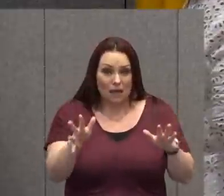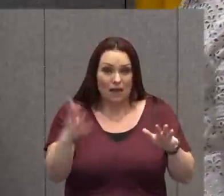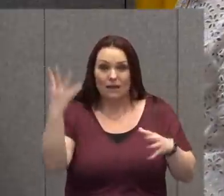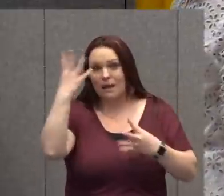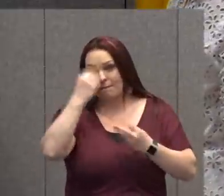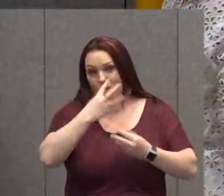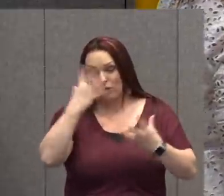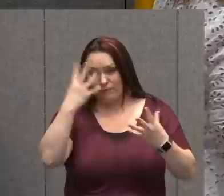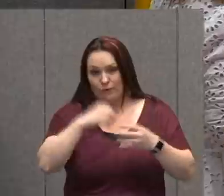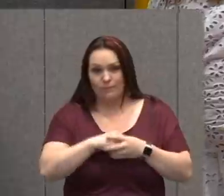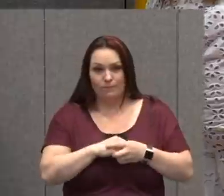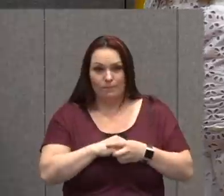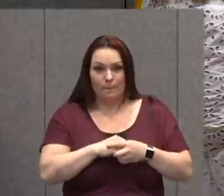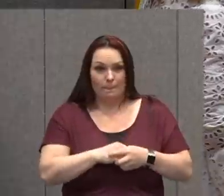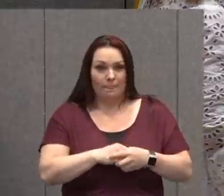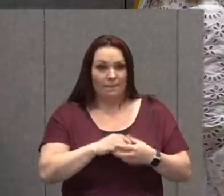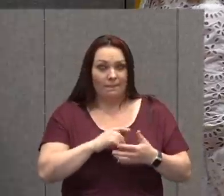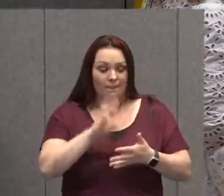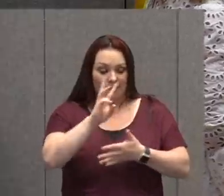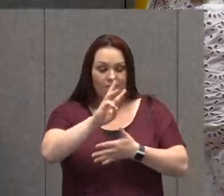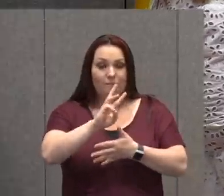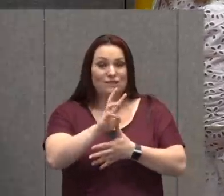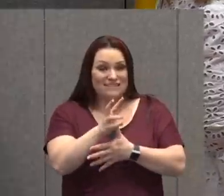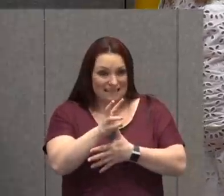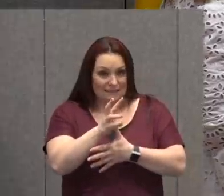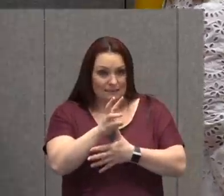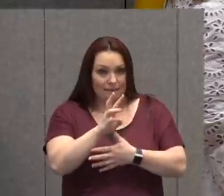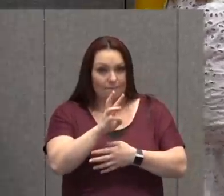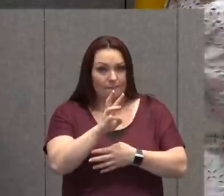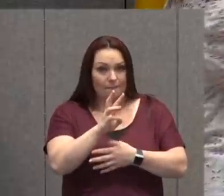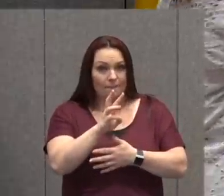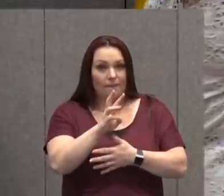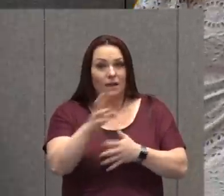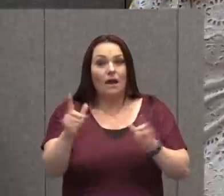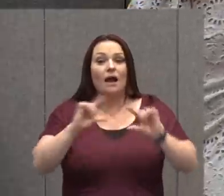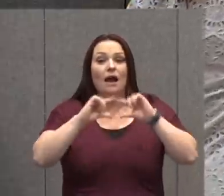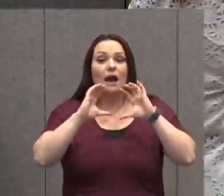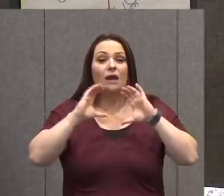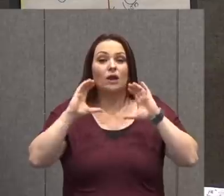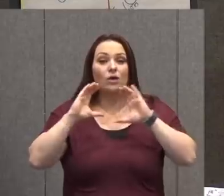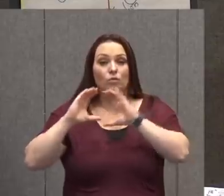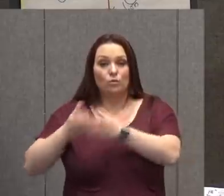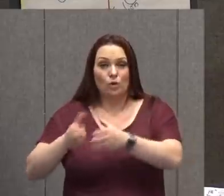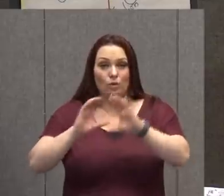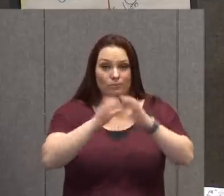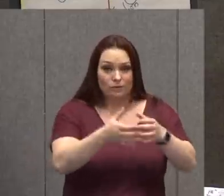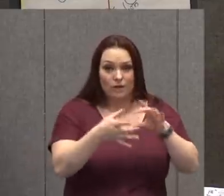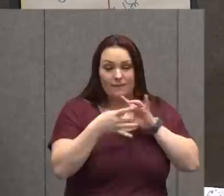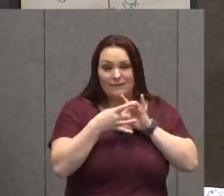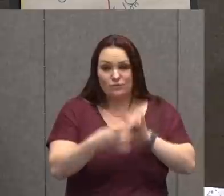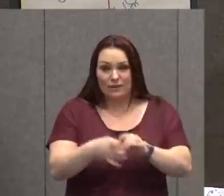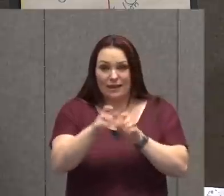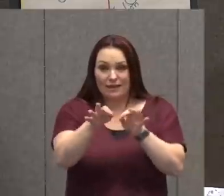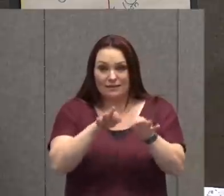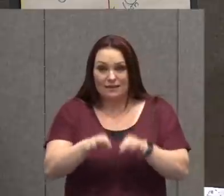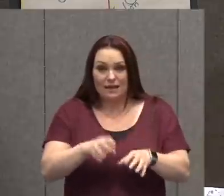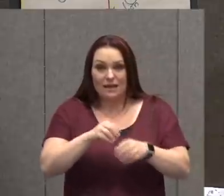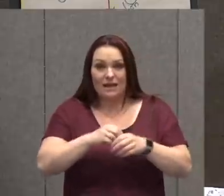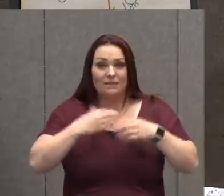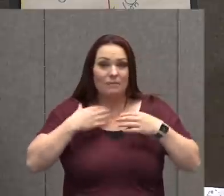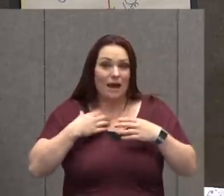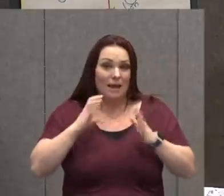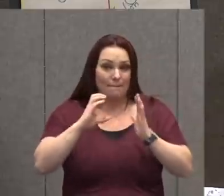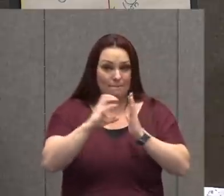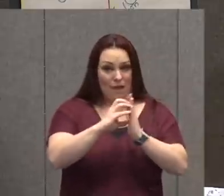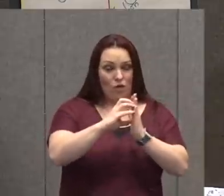beautiful. So the sixth thing is that I grouped related details in my body paragraph to develop